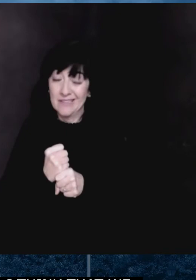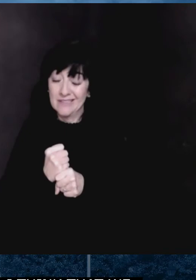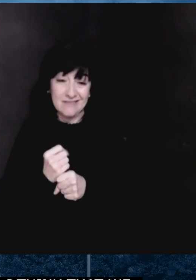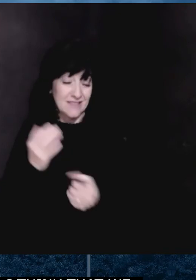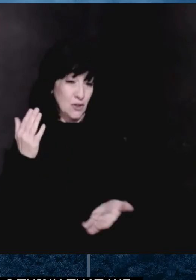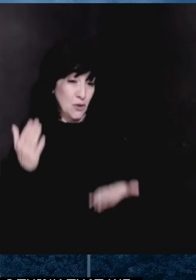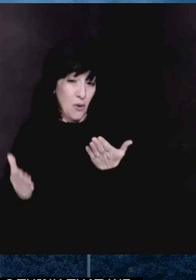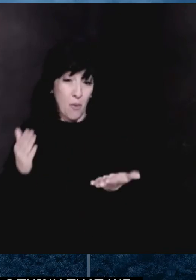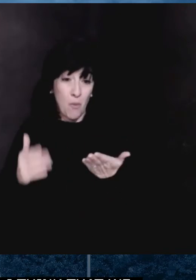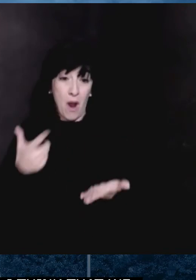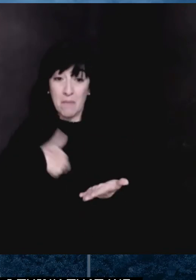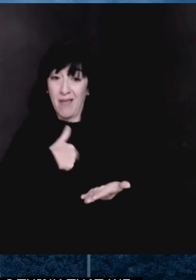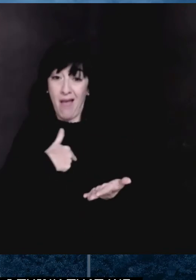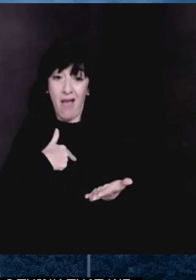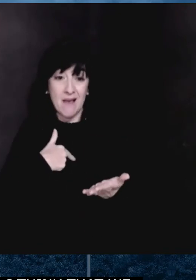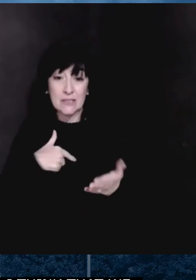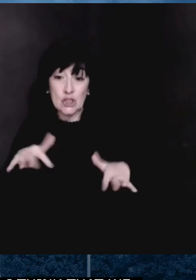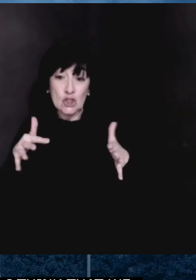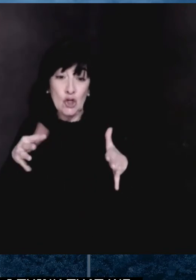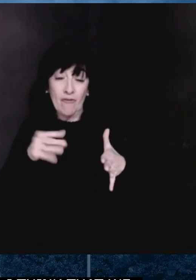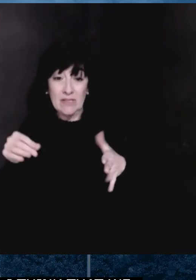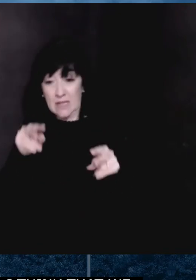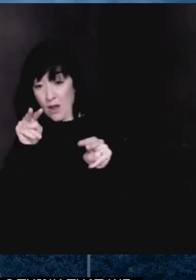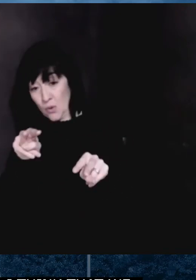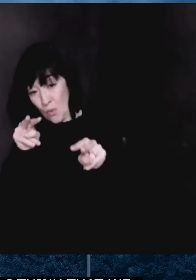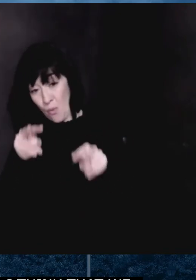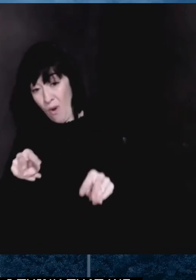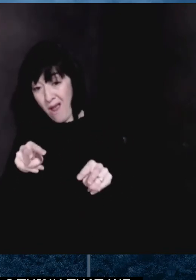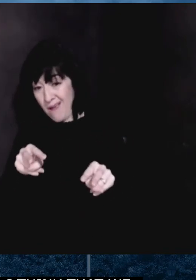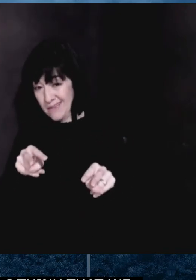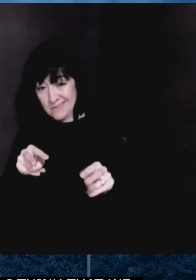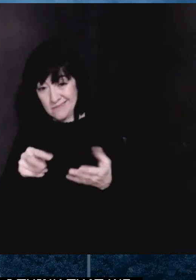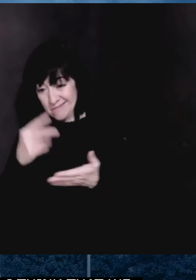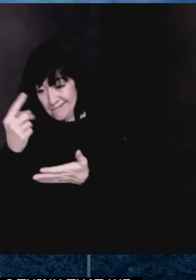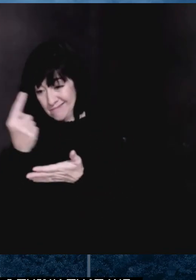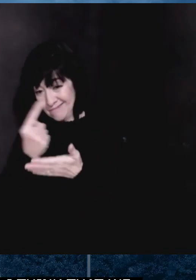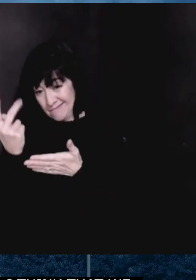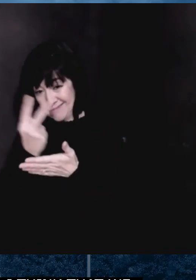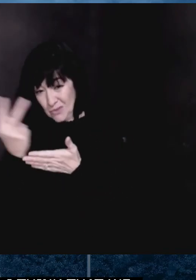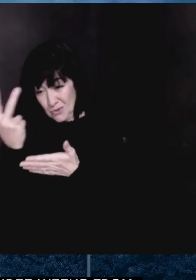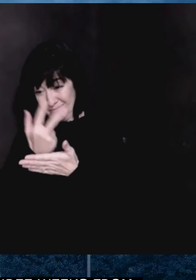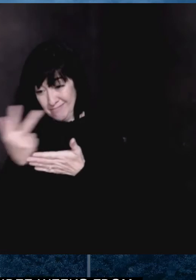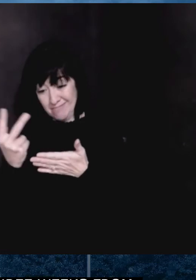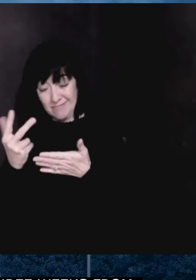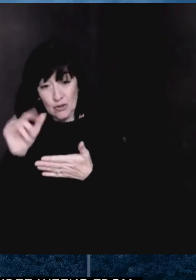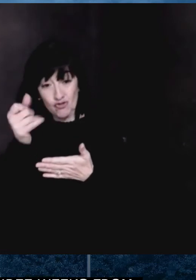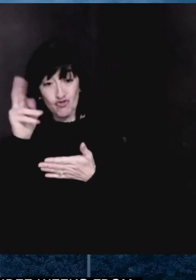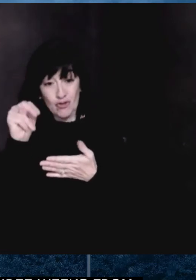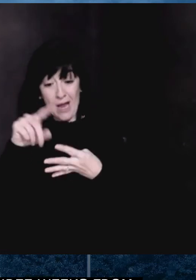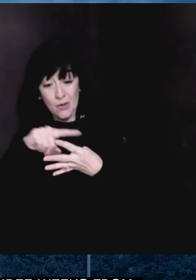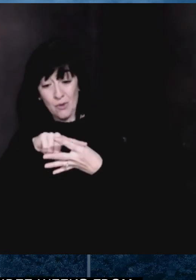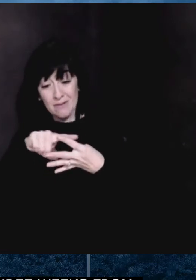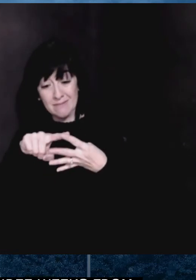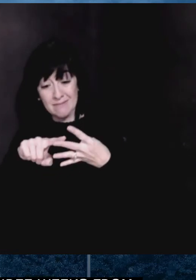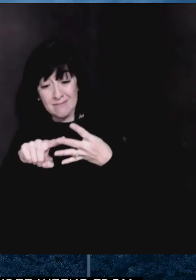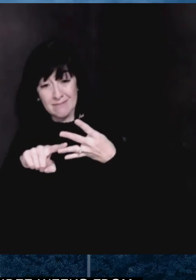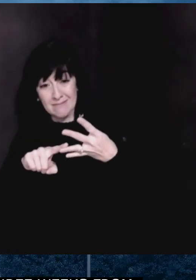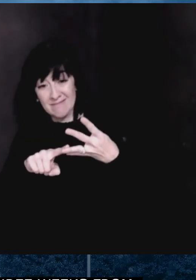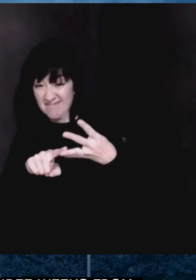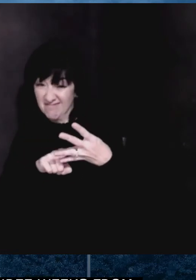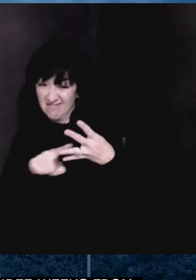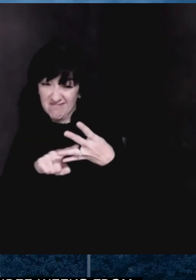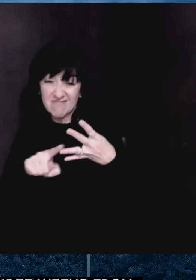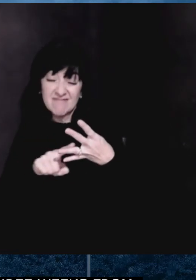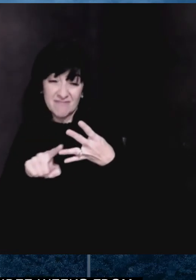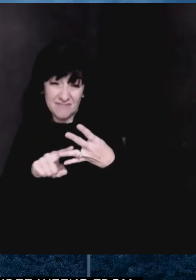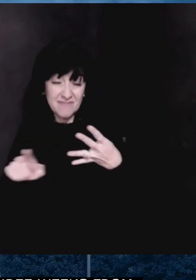weeks from now to see what our numbers look like. And then, of course, as always, it's quite predictable. You see increases in cases, and